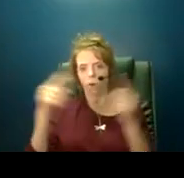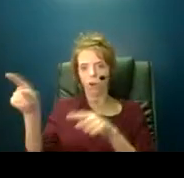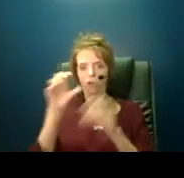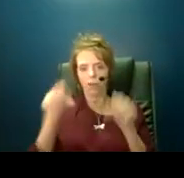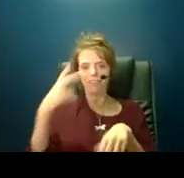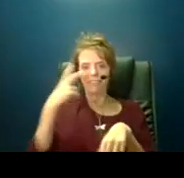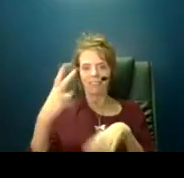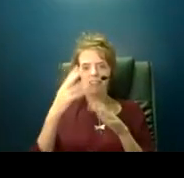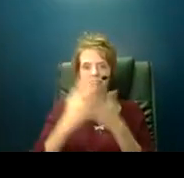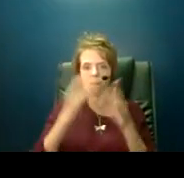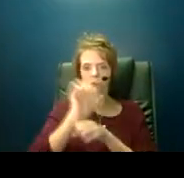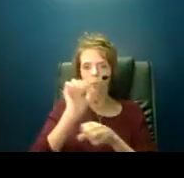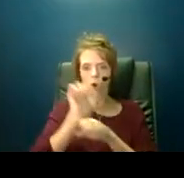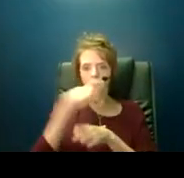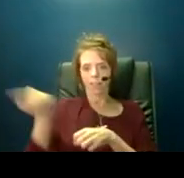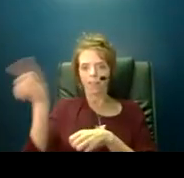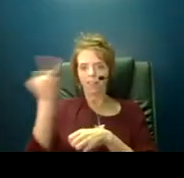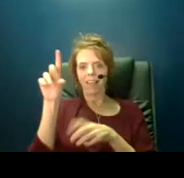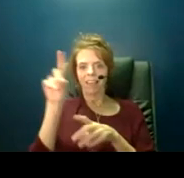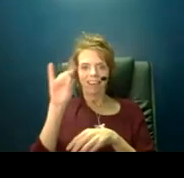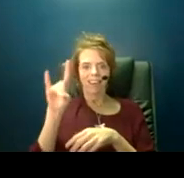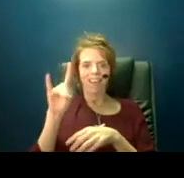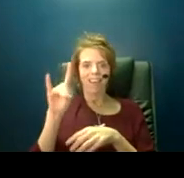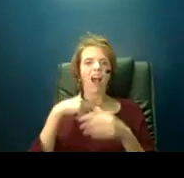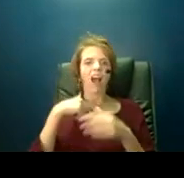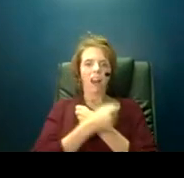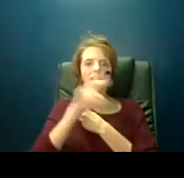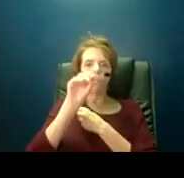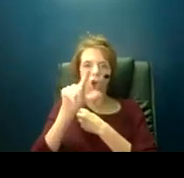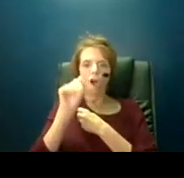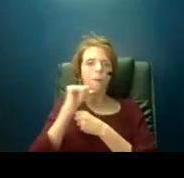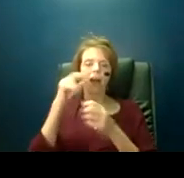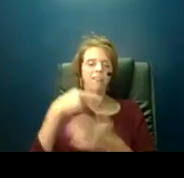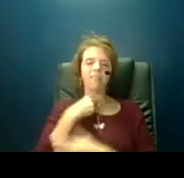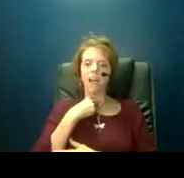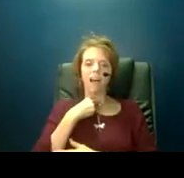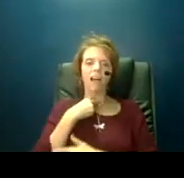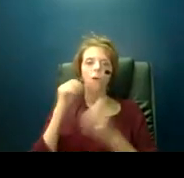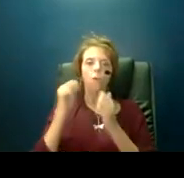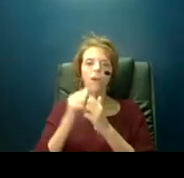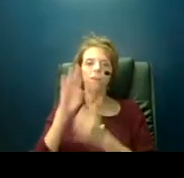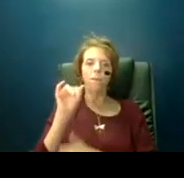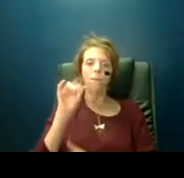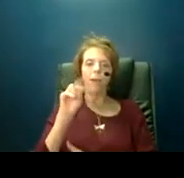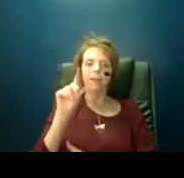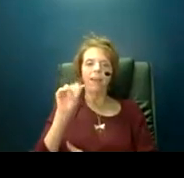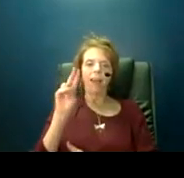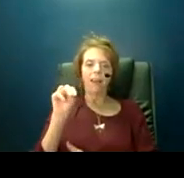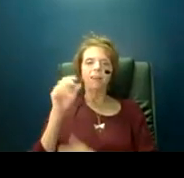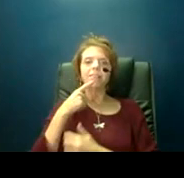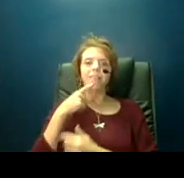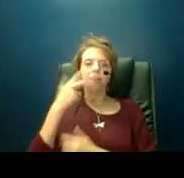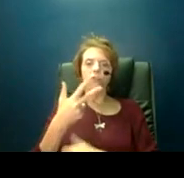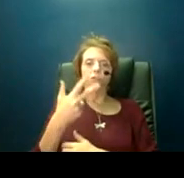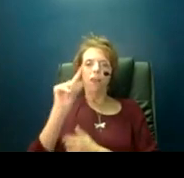did. You know, I love the dog. I'm definitely not stuck in my bandana, said the 3-legged dog.